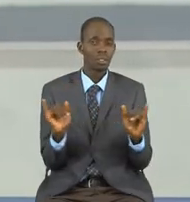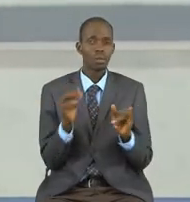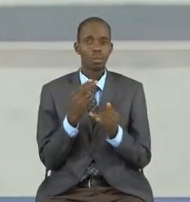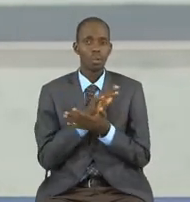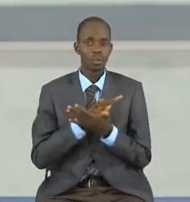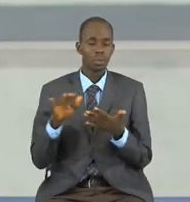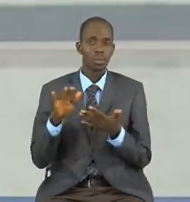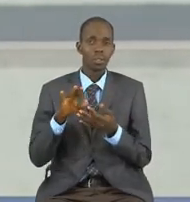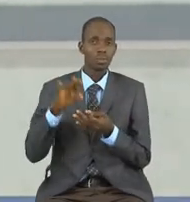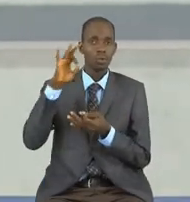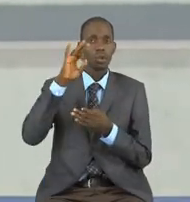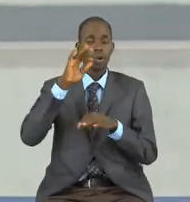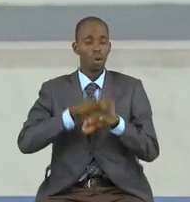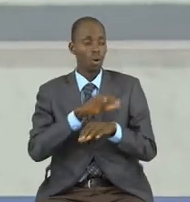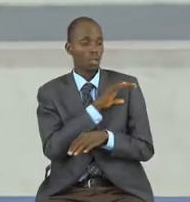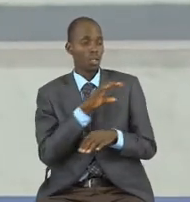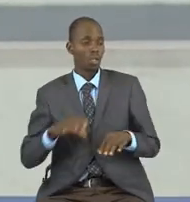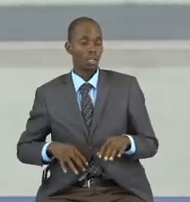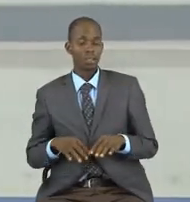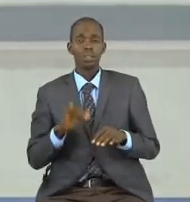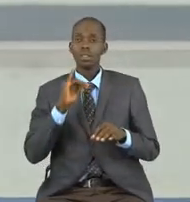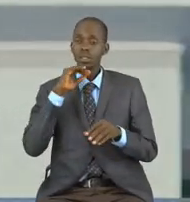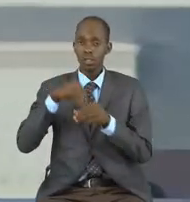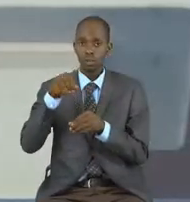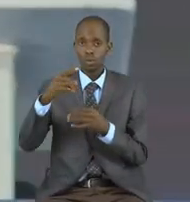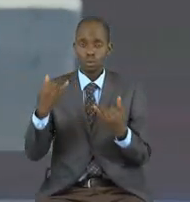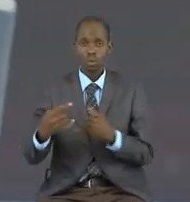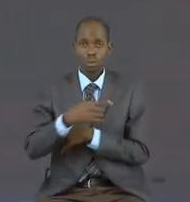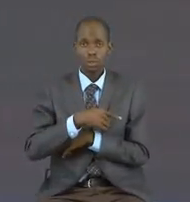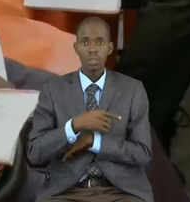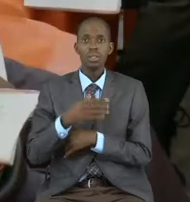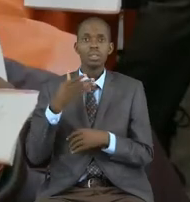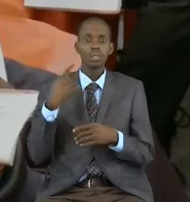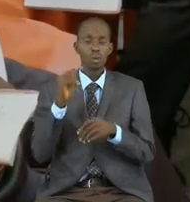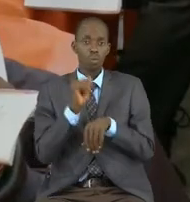Christ upon you today, the works he did, you will do.